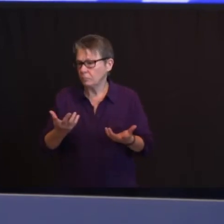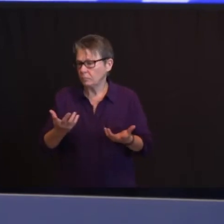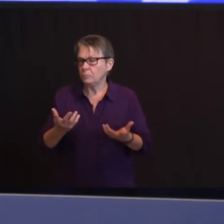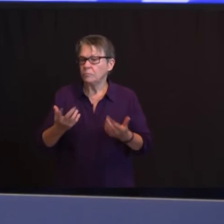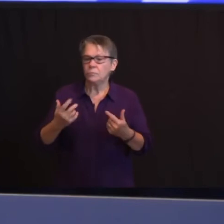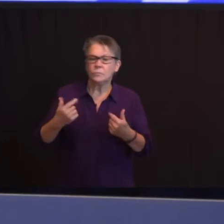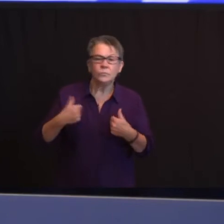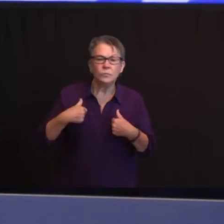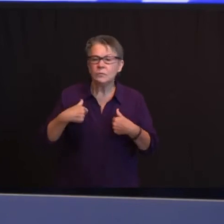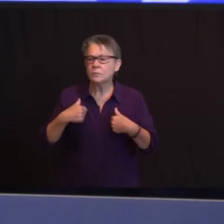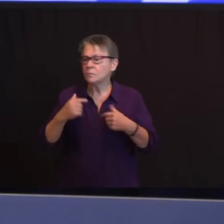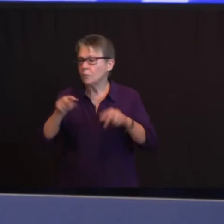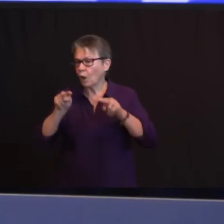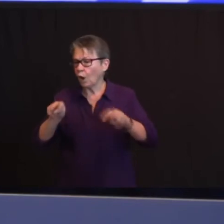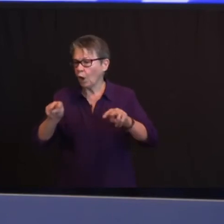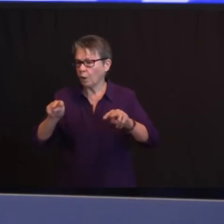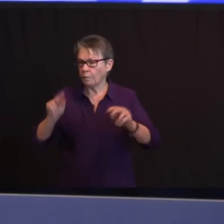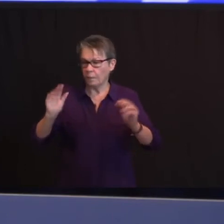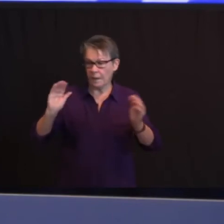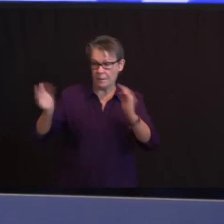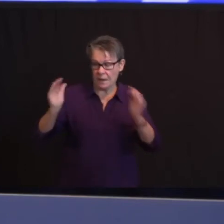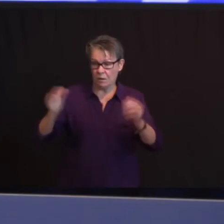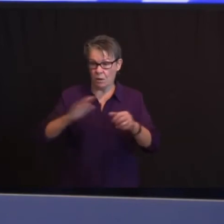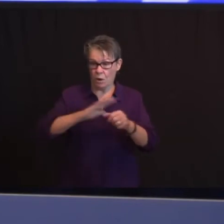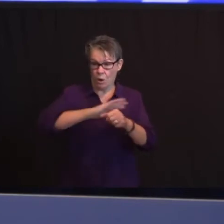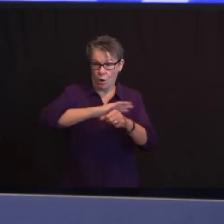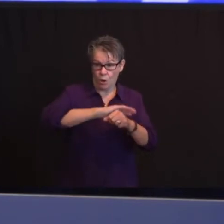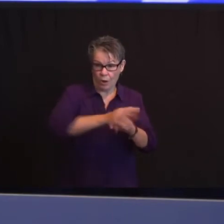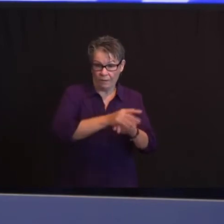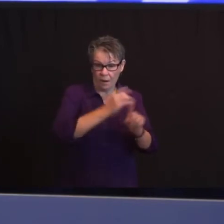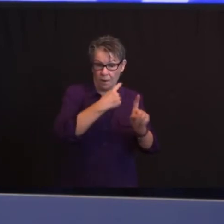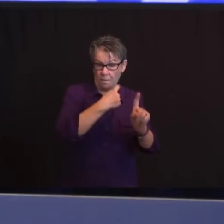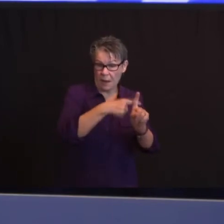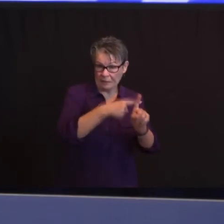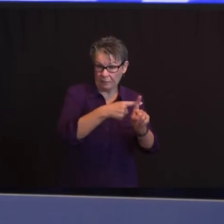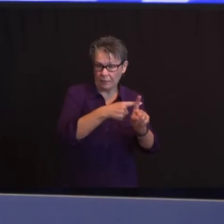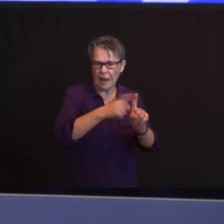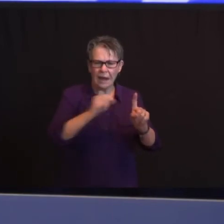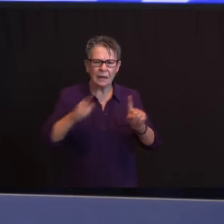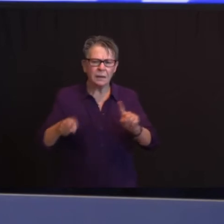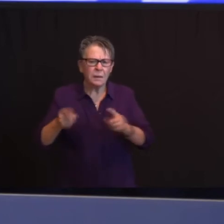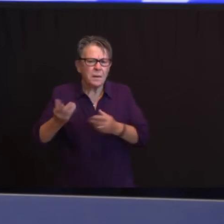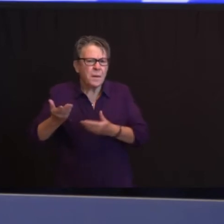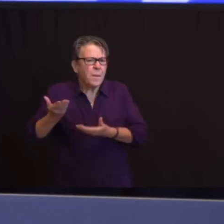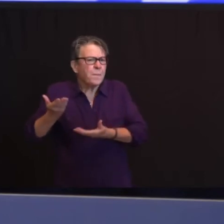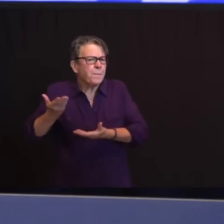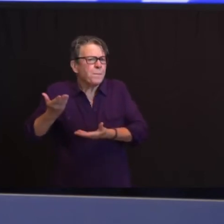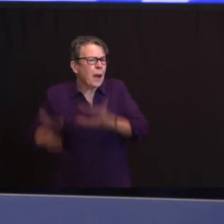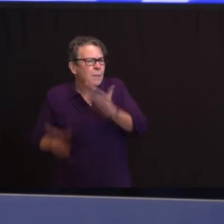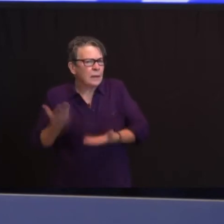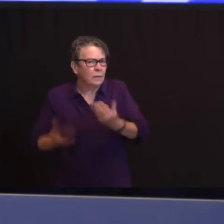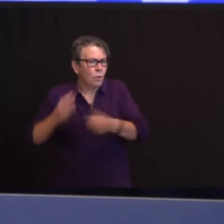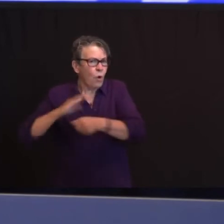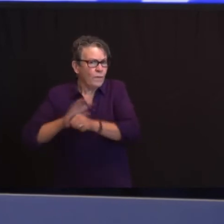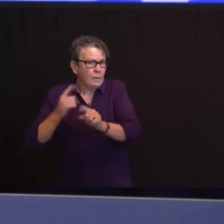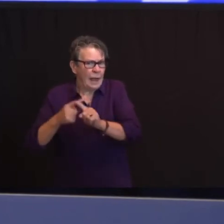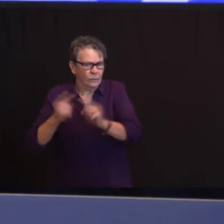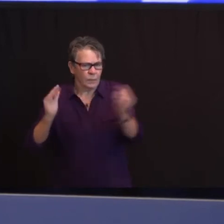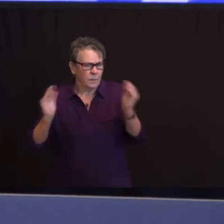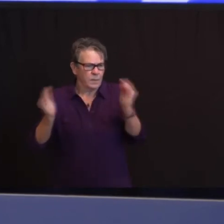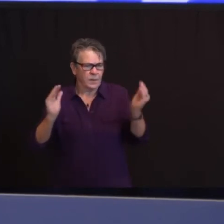PUIs in the hospital compared to where every hospital was at the peak. And we actually have a bar chart